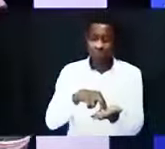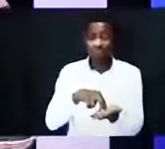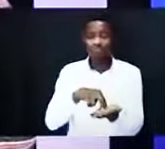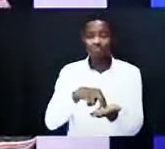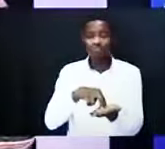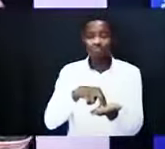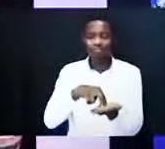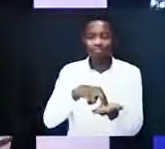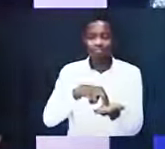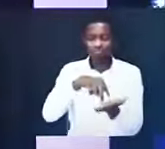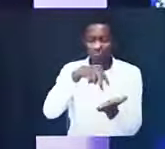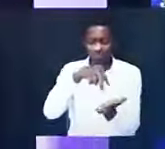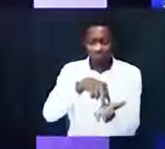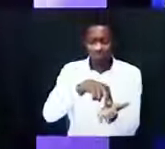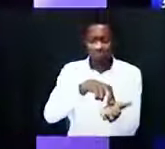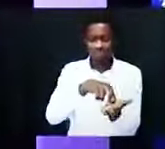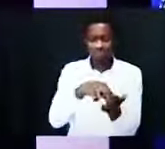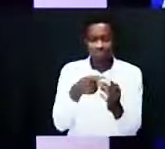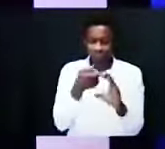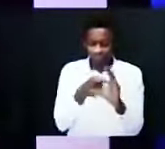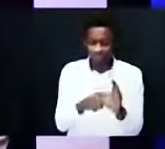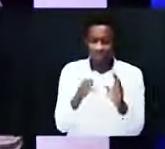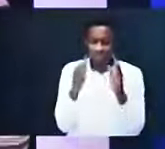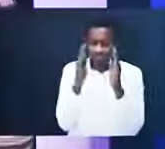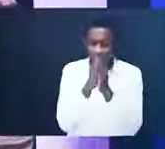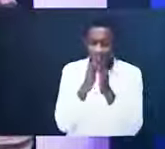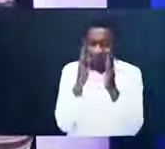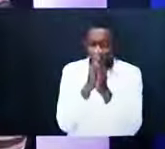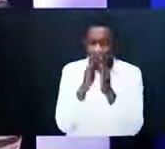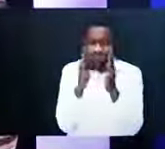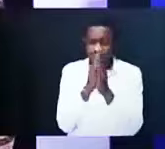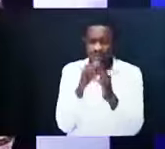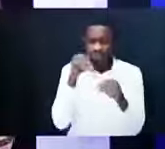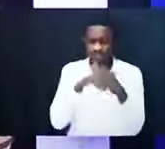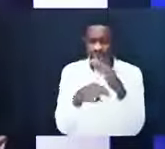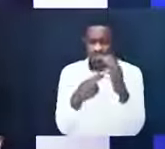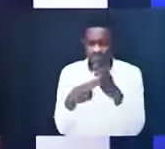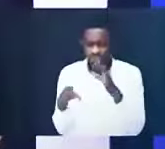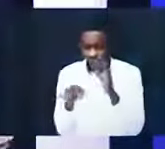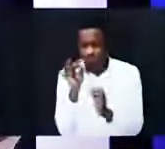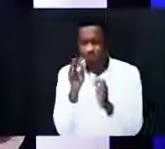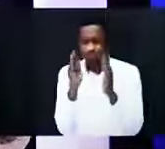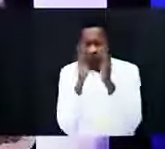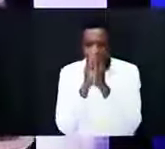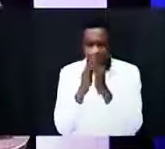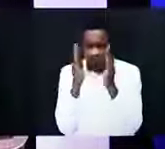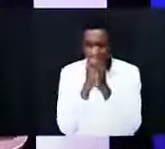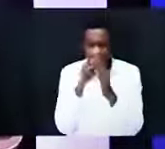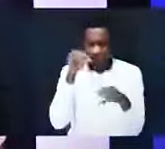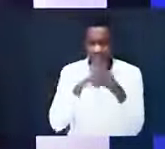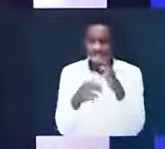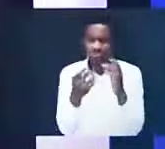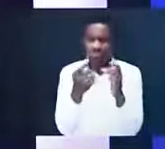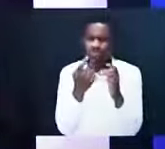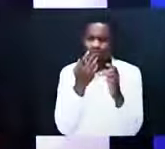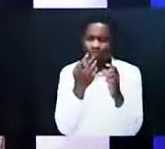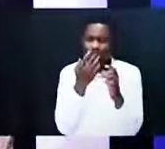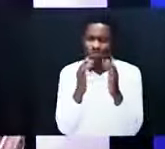Shall we rise to our feet? Then begin to blow in tongues if you can. Begin to blow in tongues.